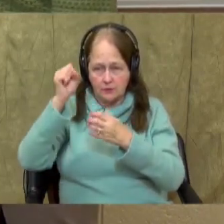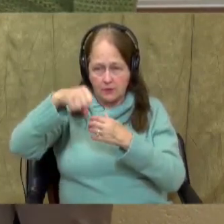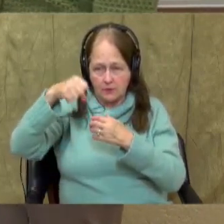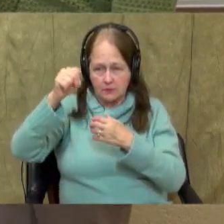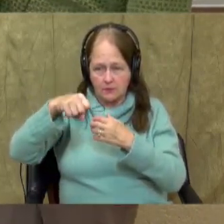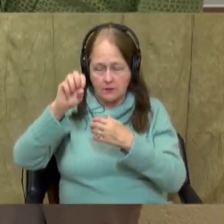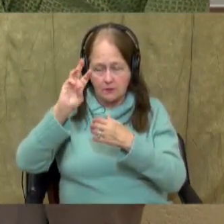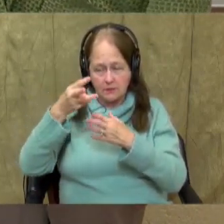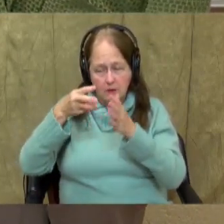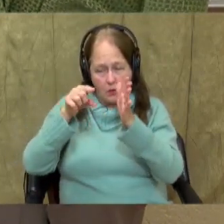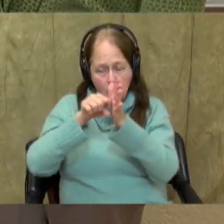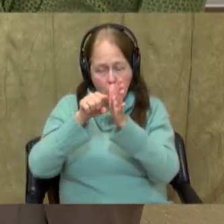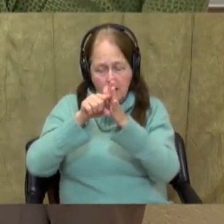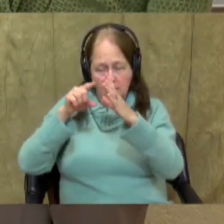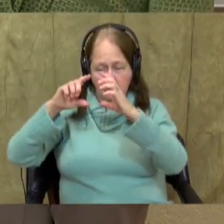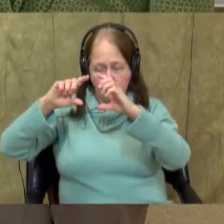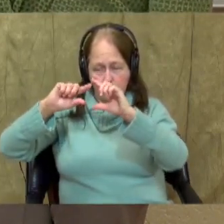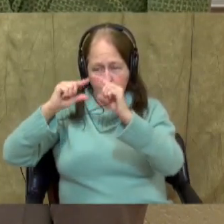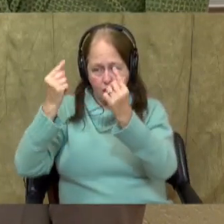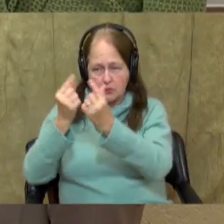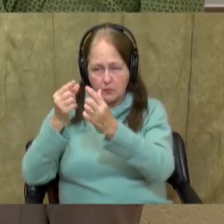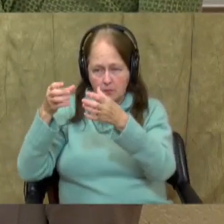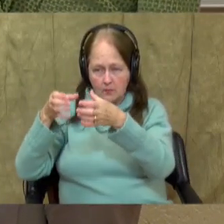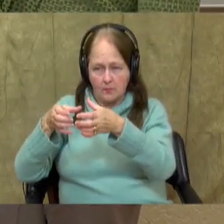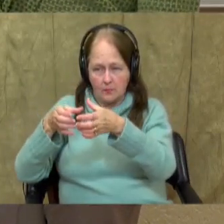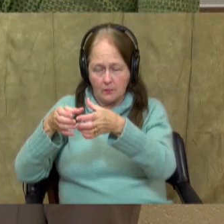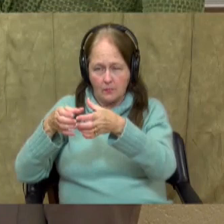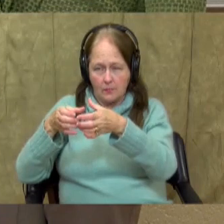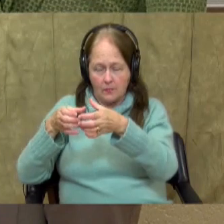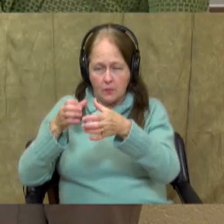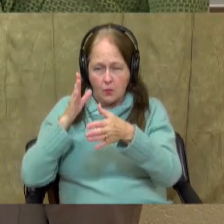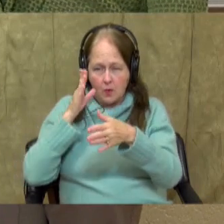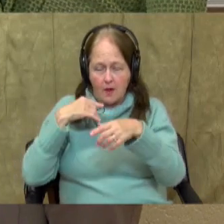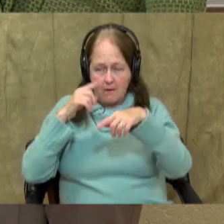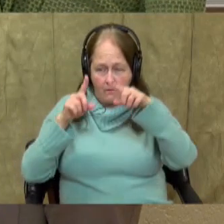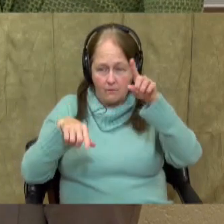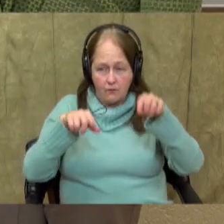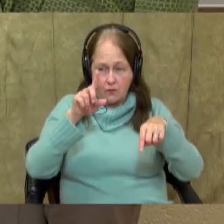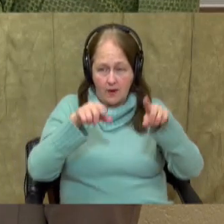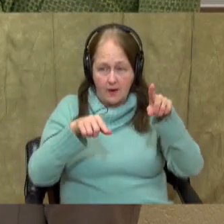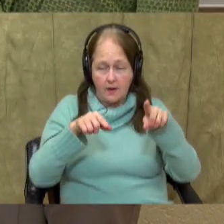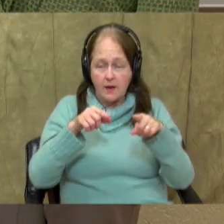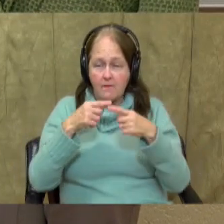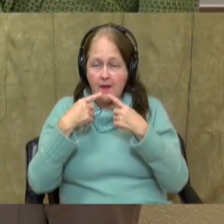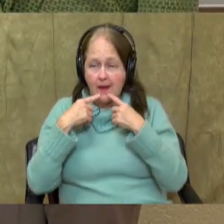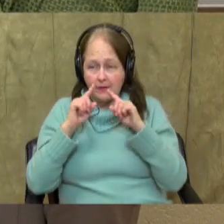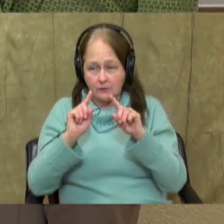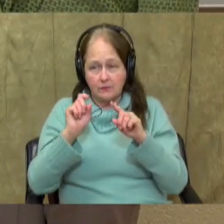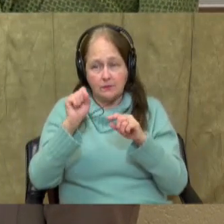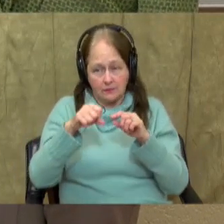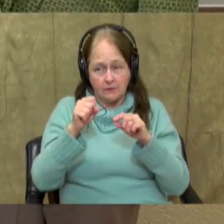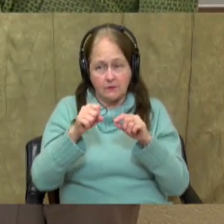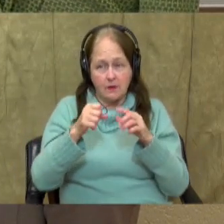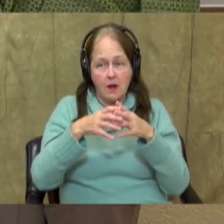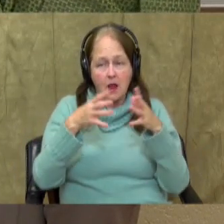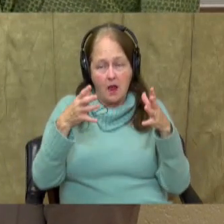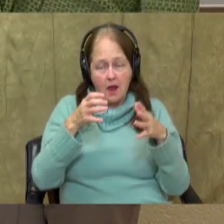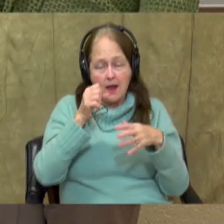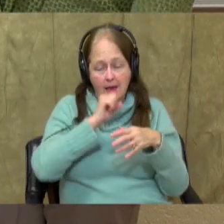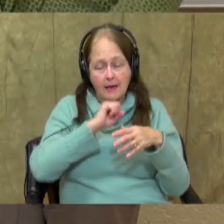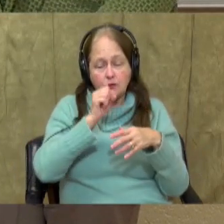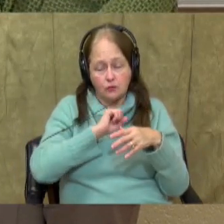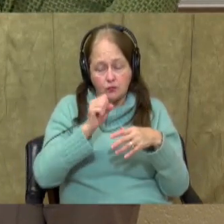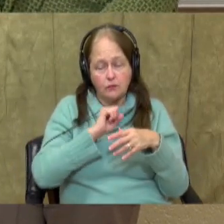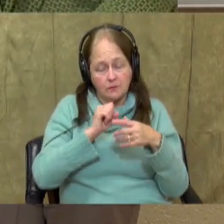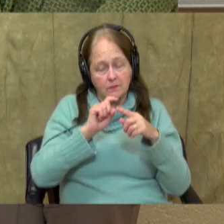Yes, 6th graders. And will there be a variety of answers? There's lots of ice cream flavors.